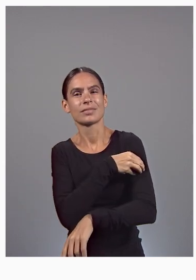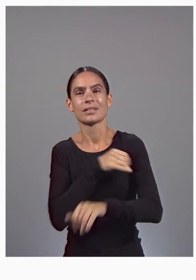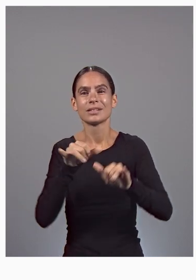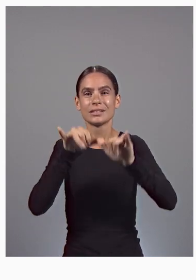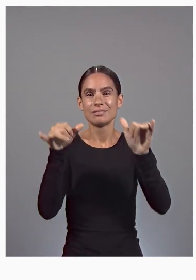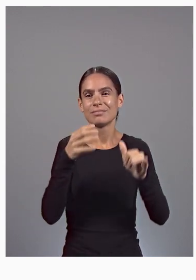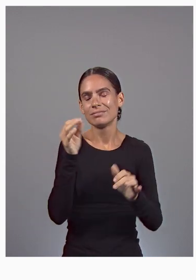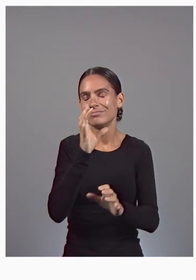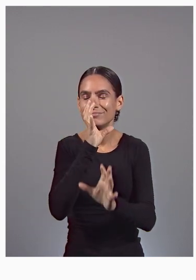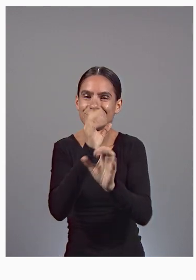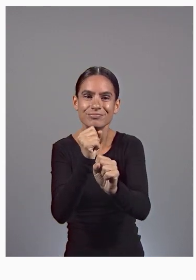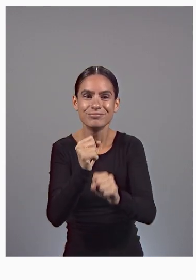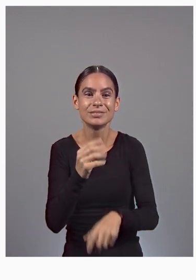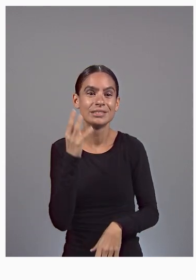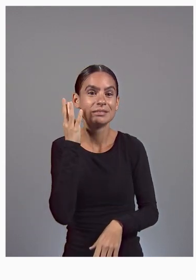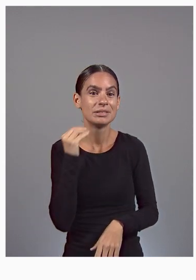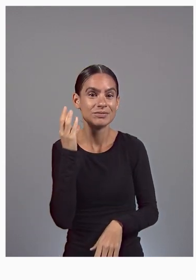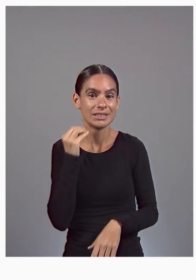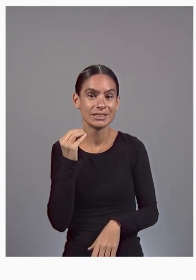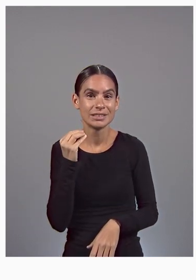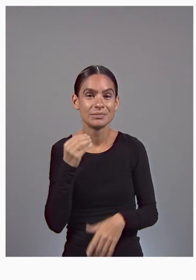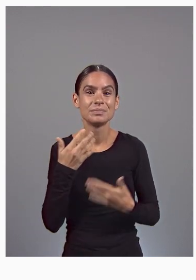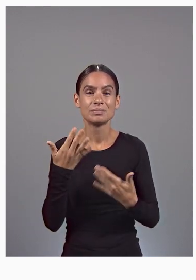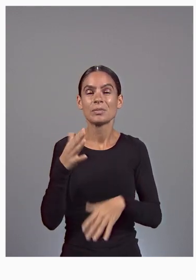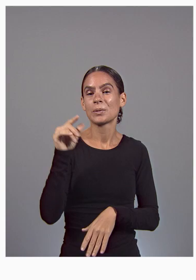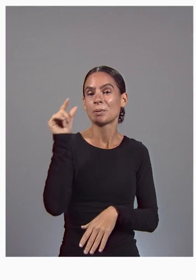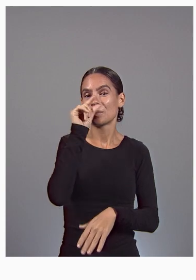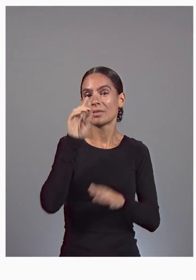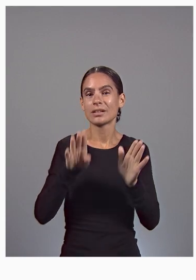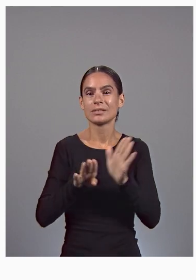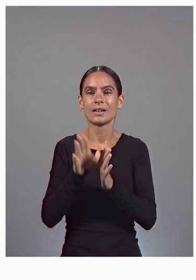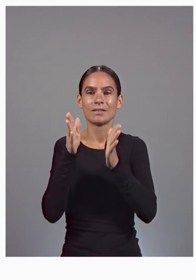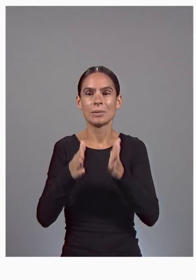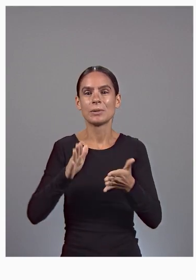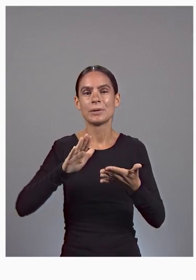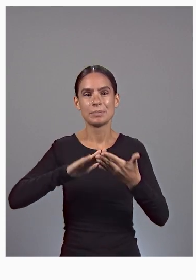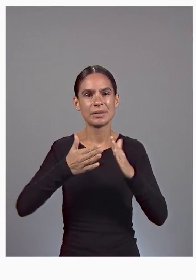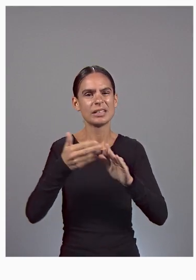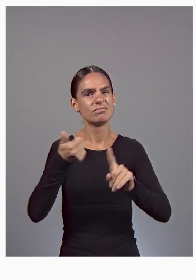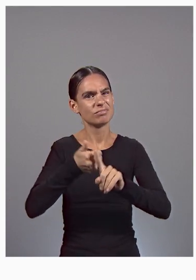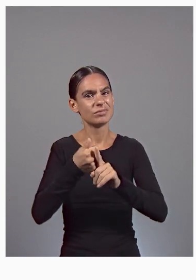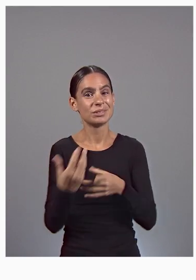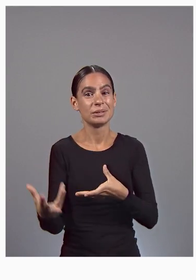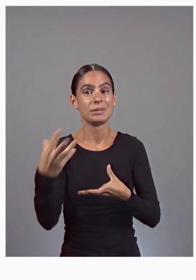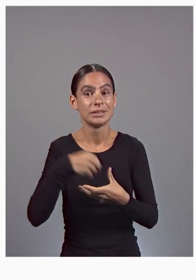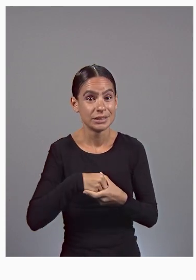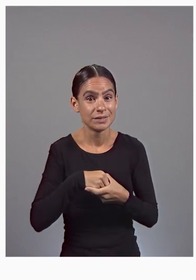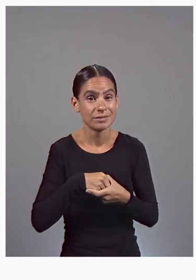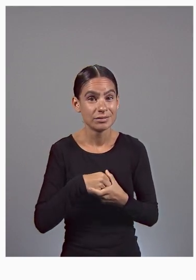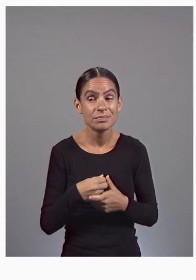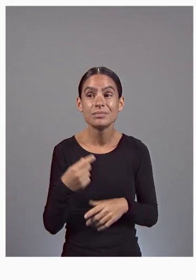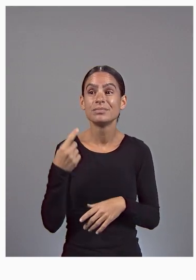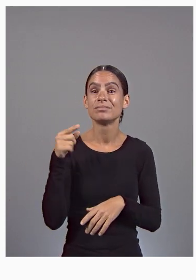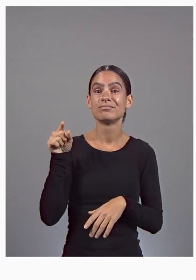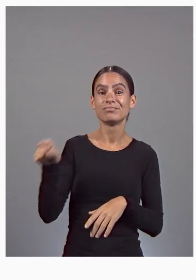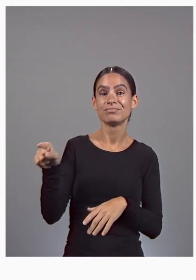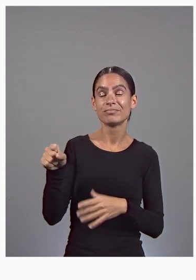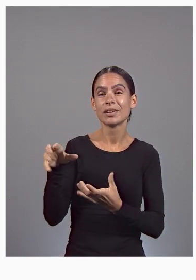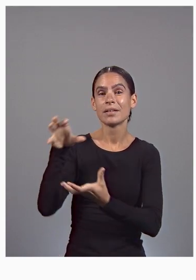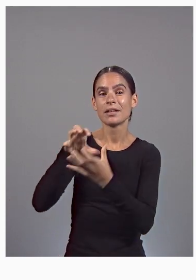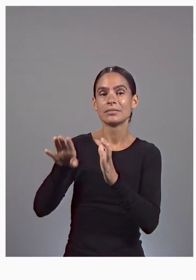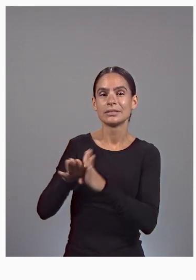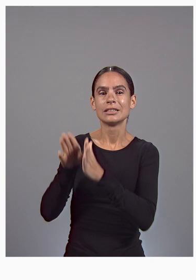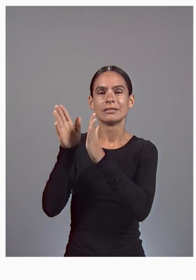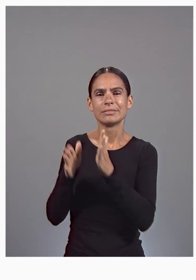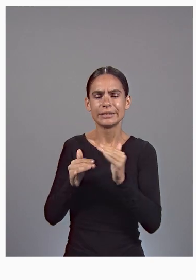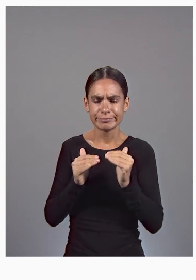experiences. Google's developer community is inclusive, one where cloud developers at every level of